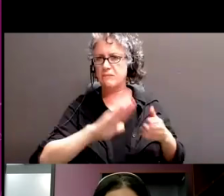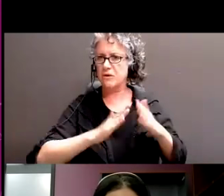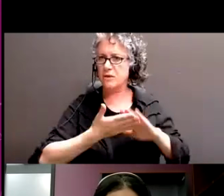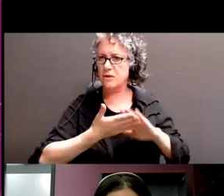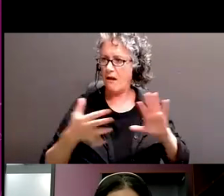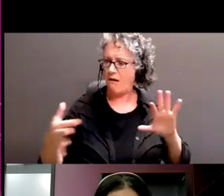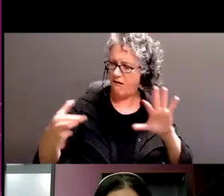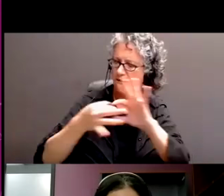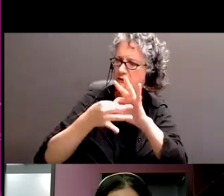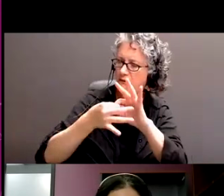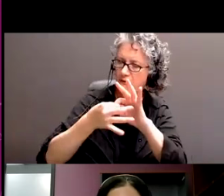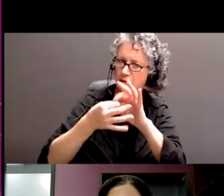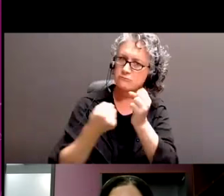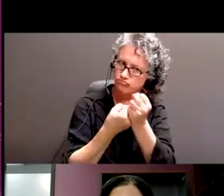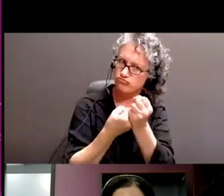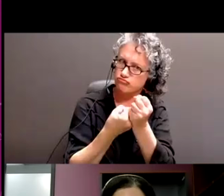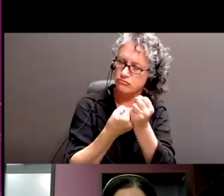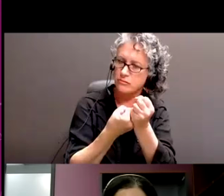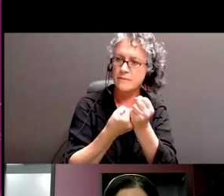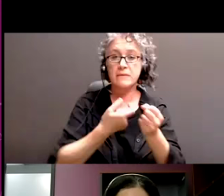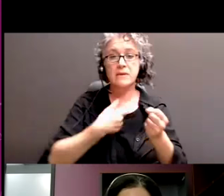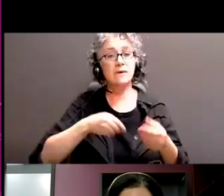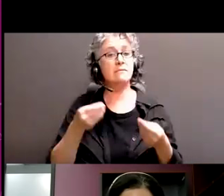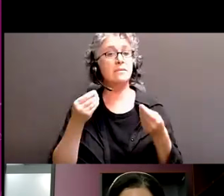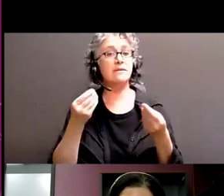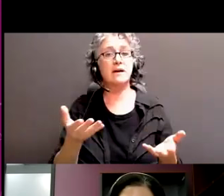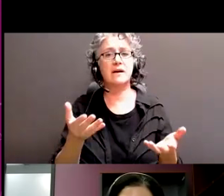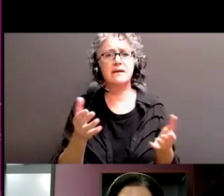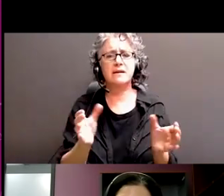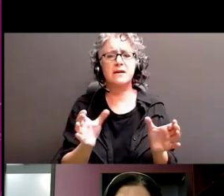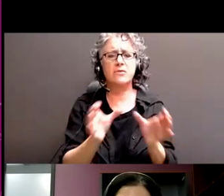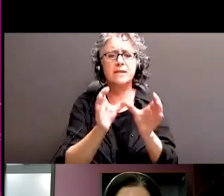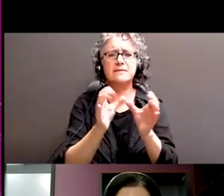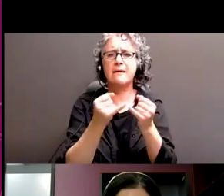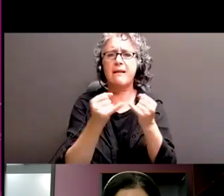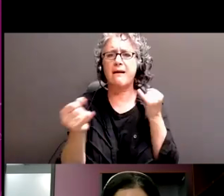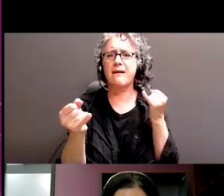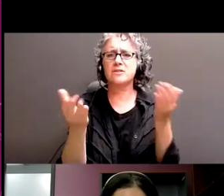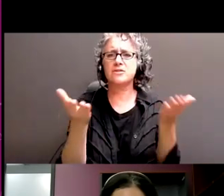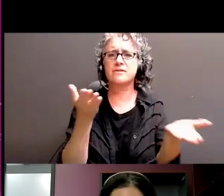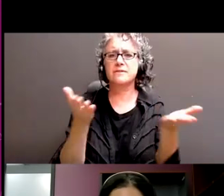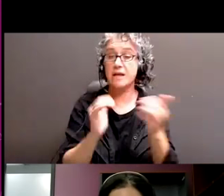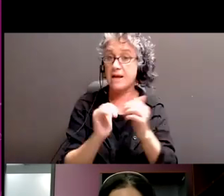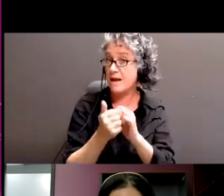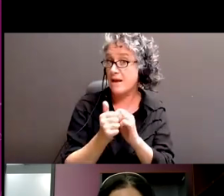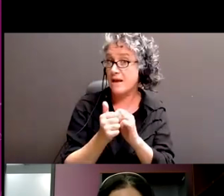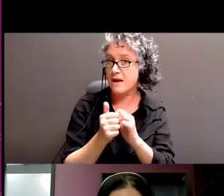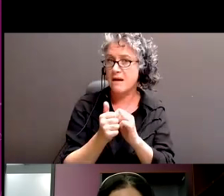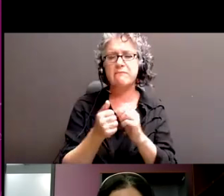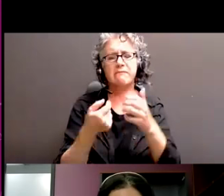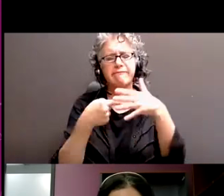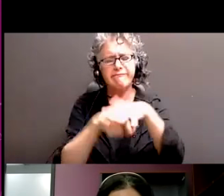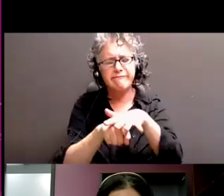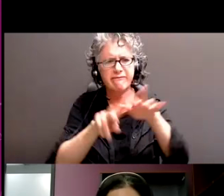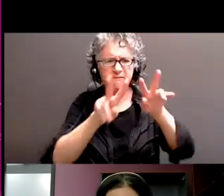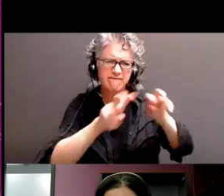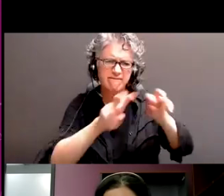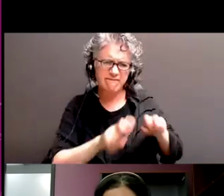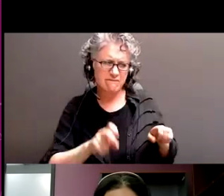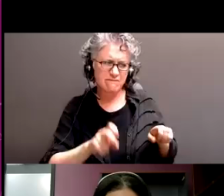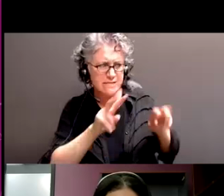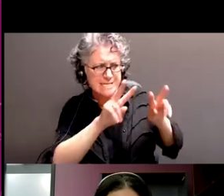callers to them. We deliver crisis line services using an integrated analysis addressing the diverse needs